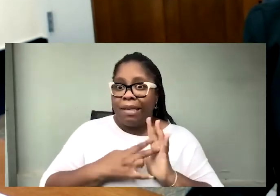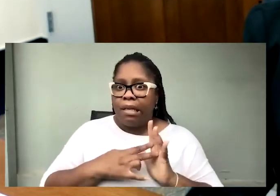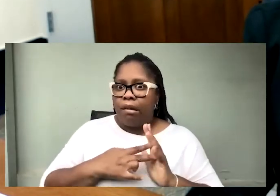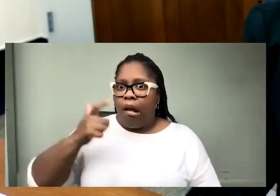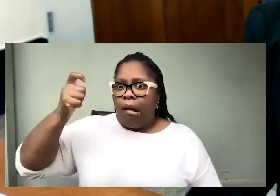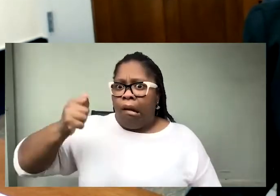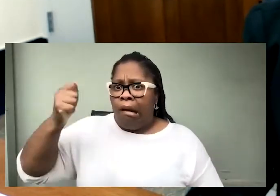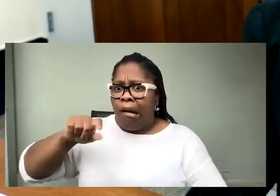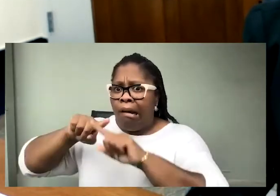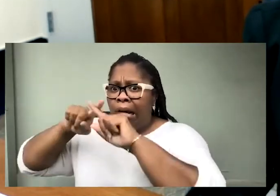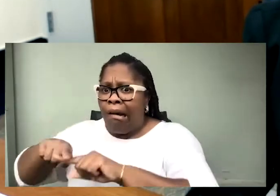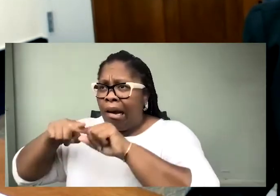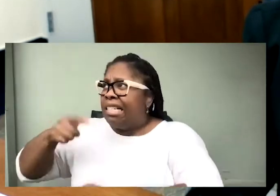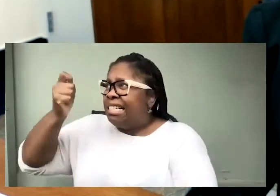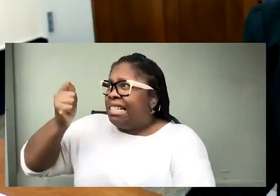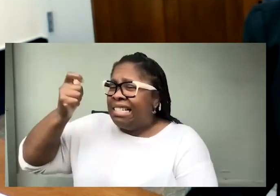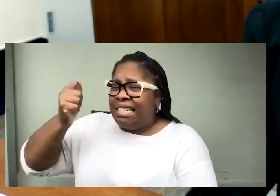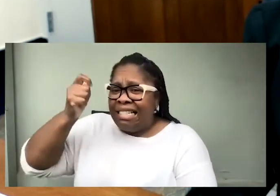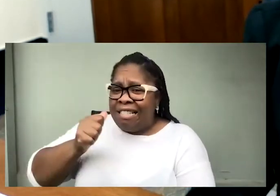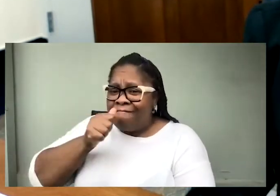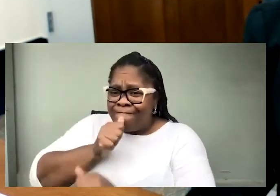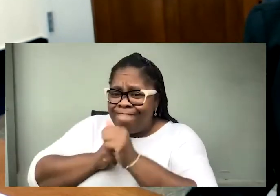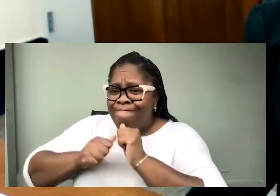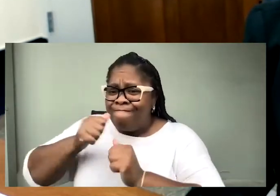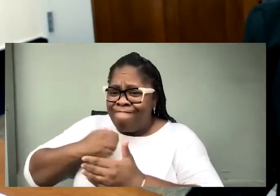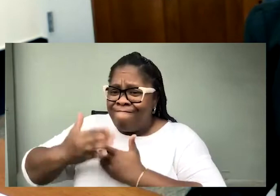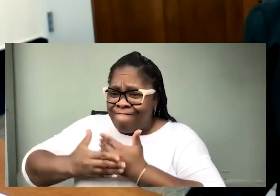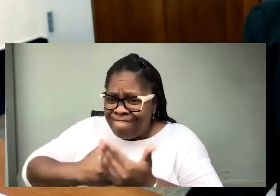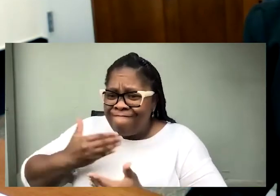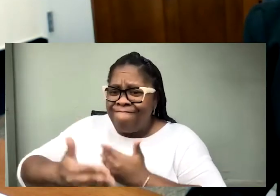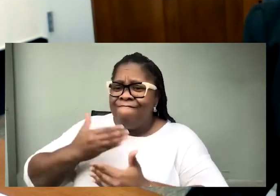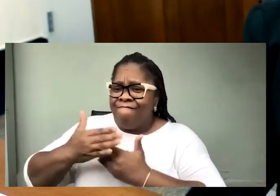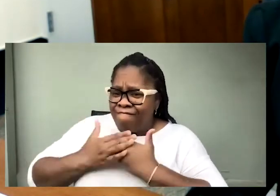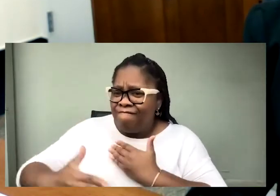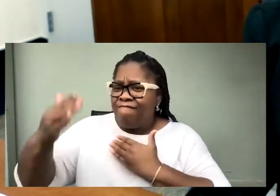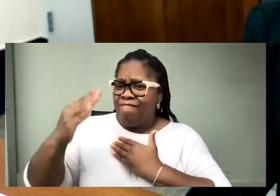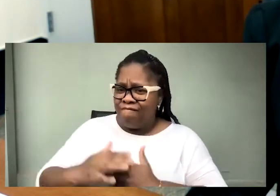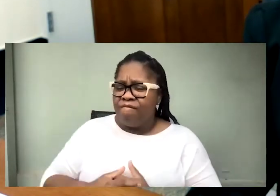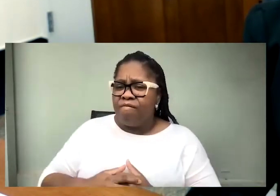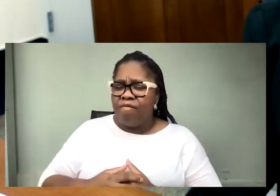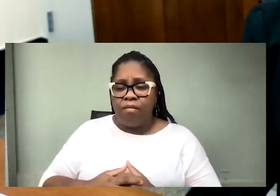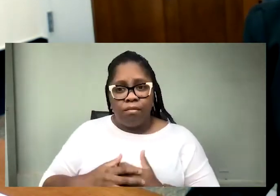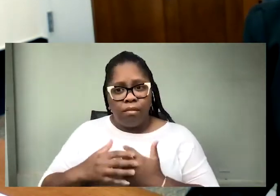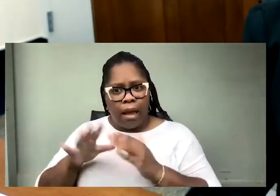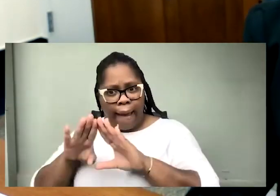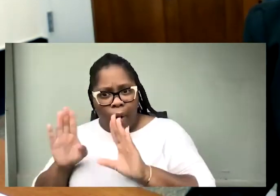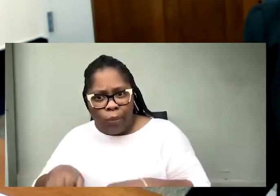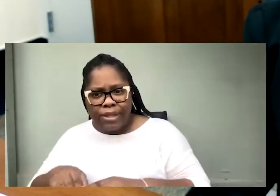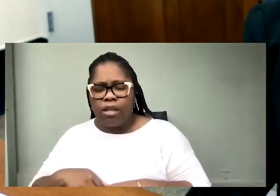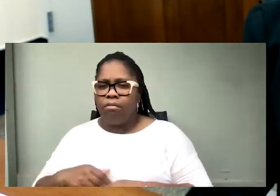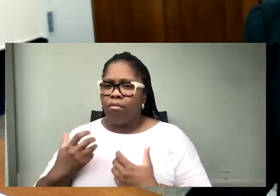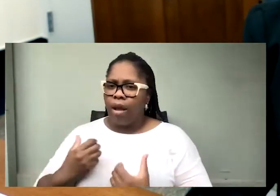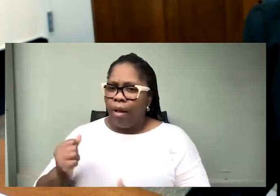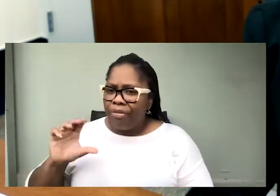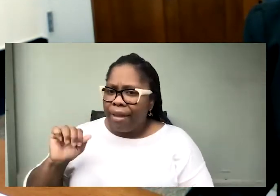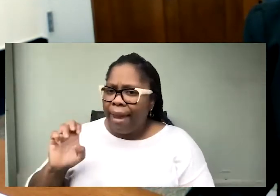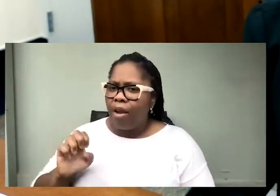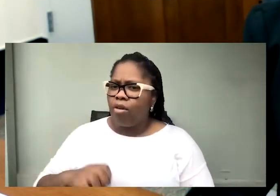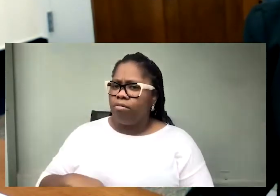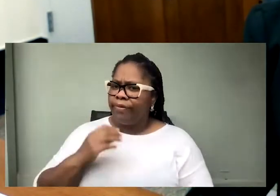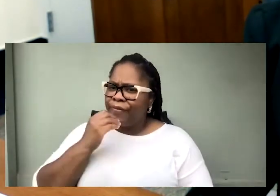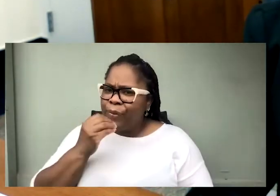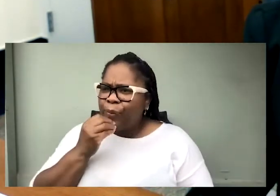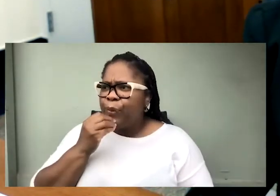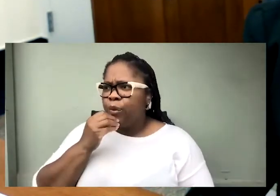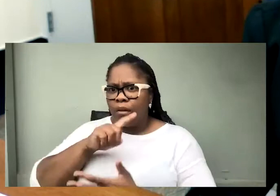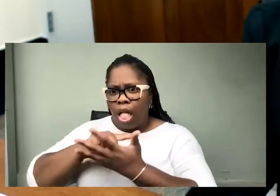Security income to carry them through their retirement years. Given the rising costs of housing, healthcare, food, and other